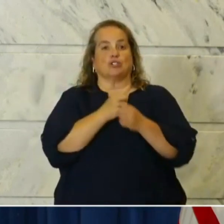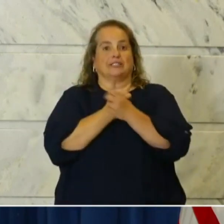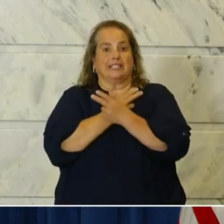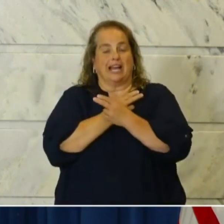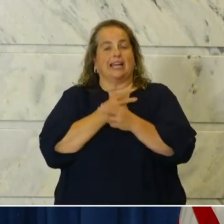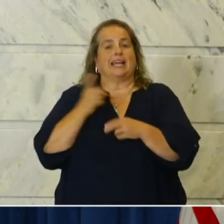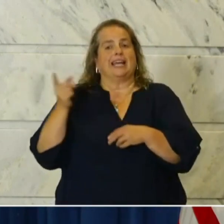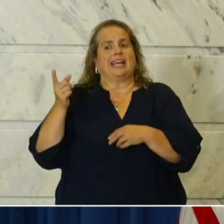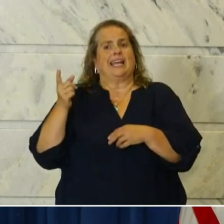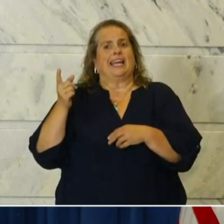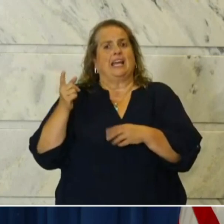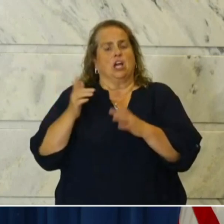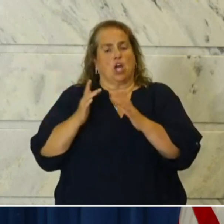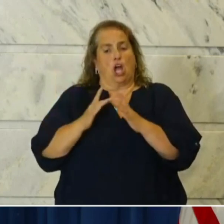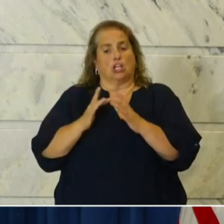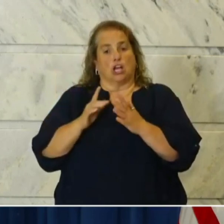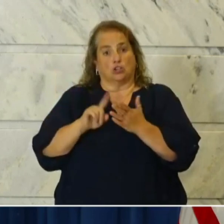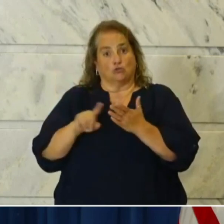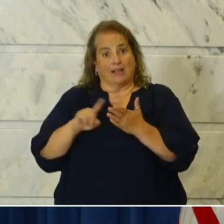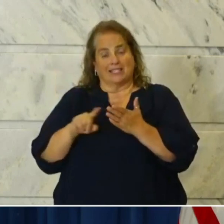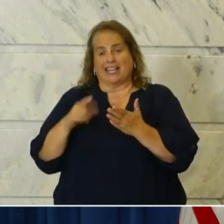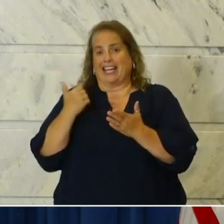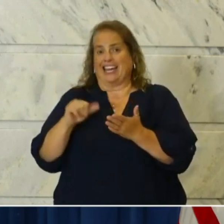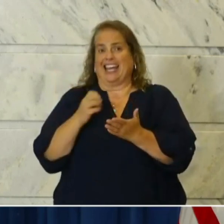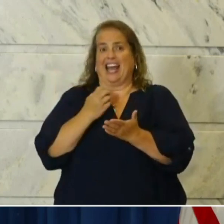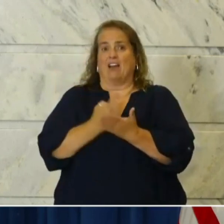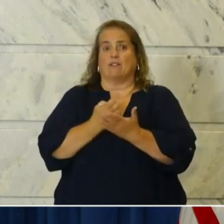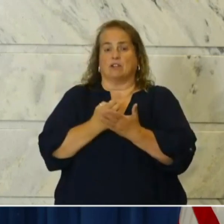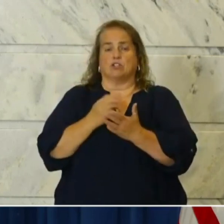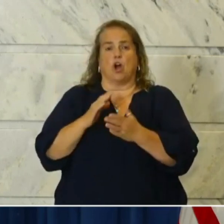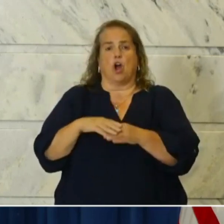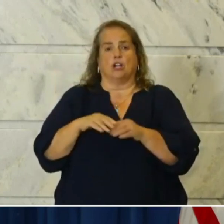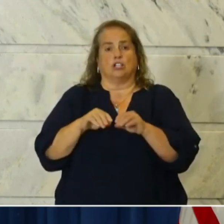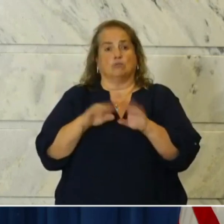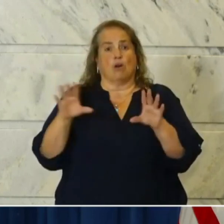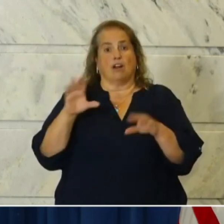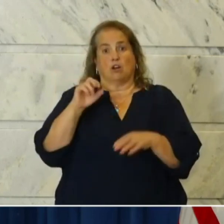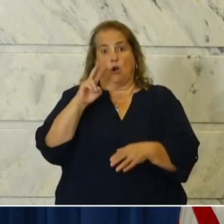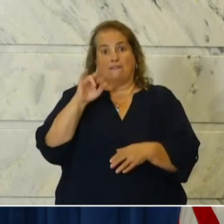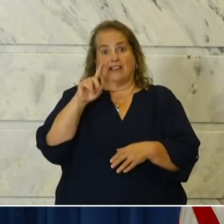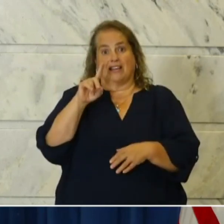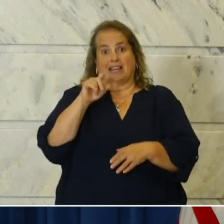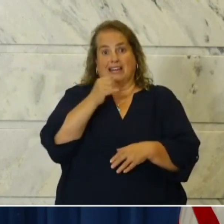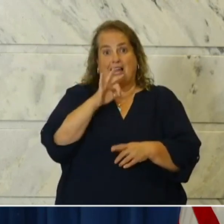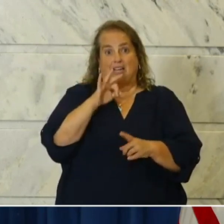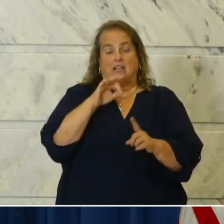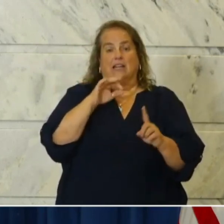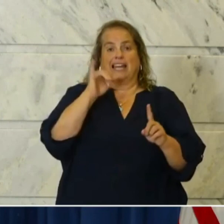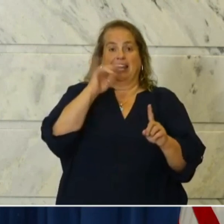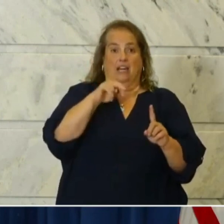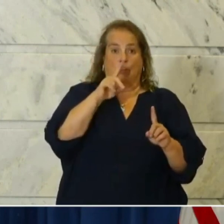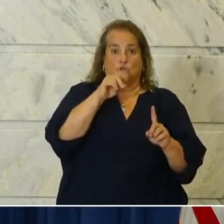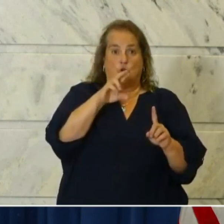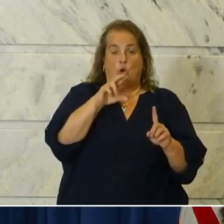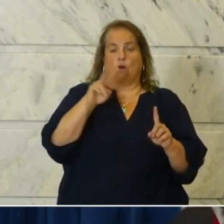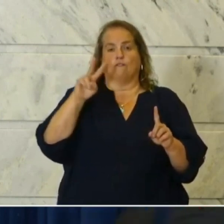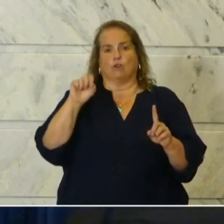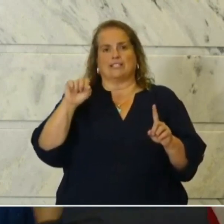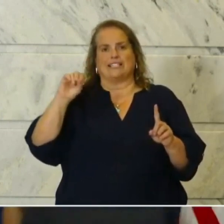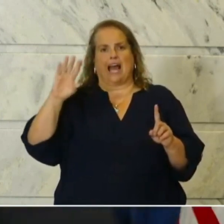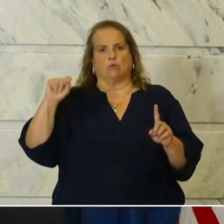seen gives him any more insight on spread of COVID-19 indoors versus outdoors.